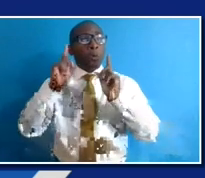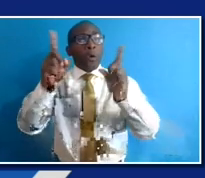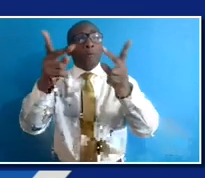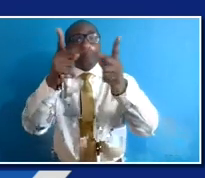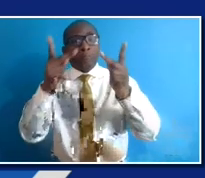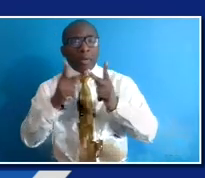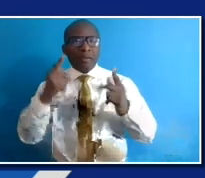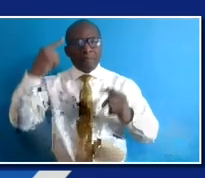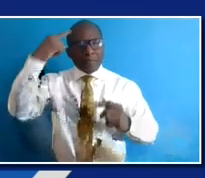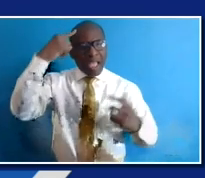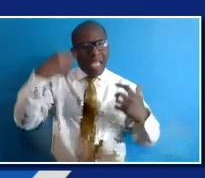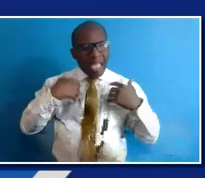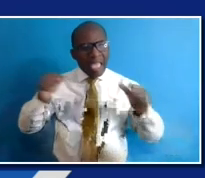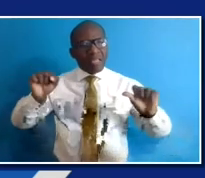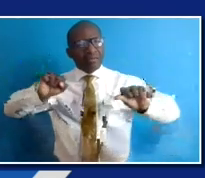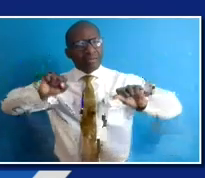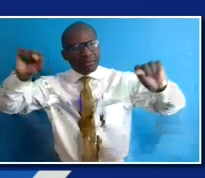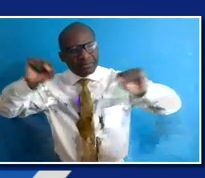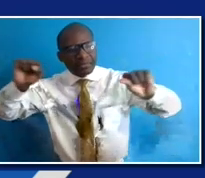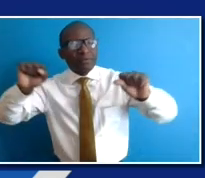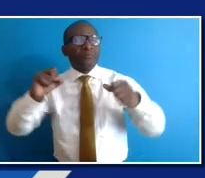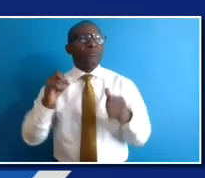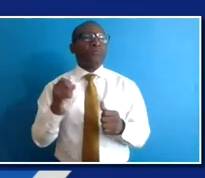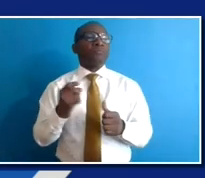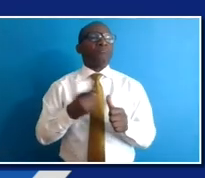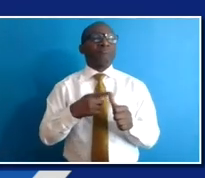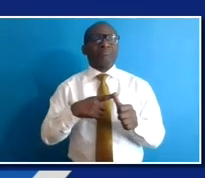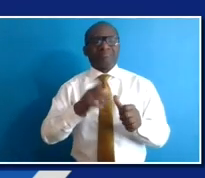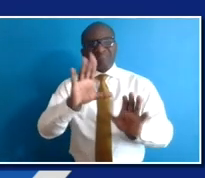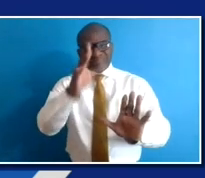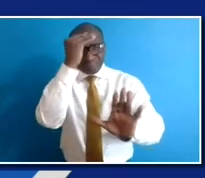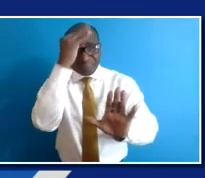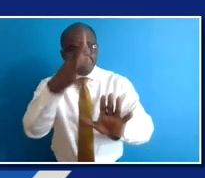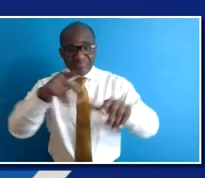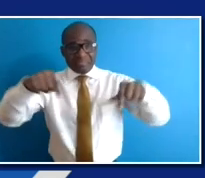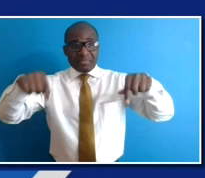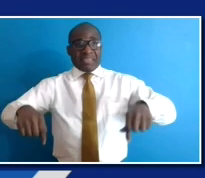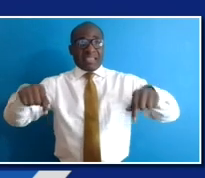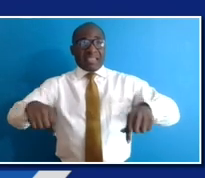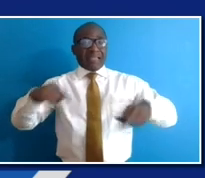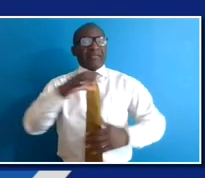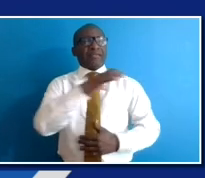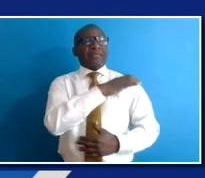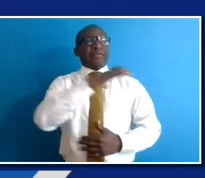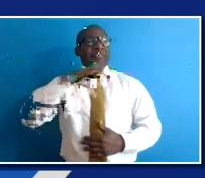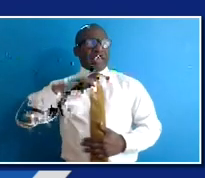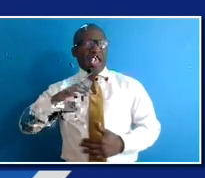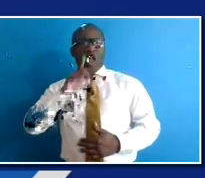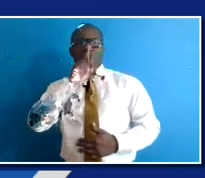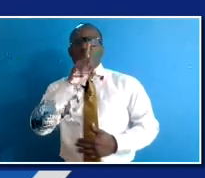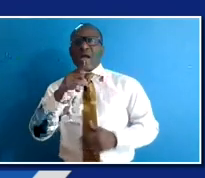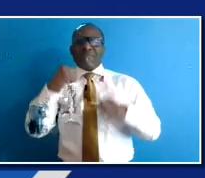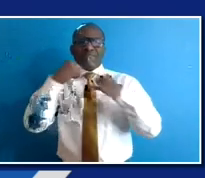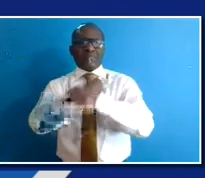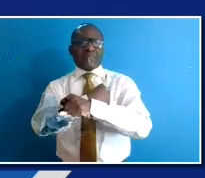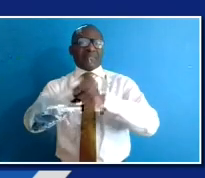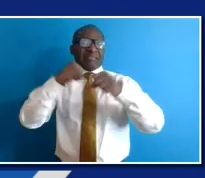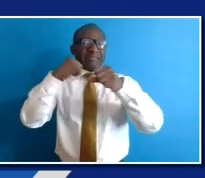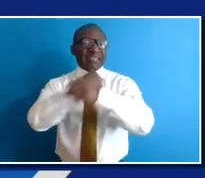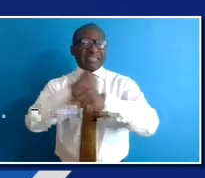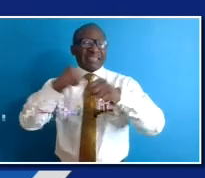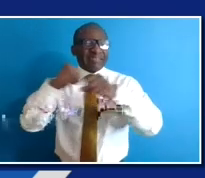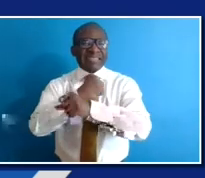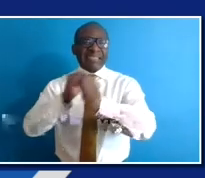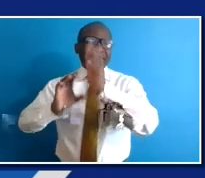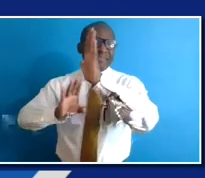like a wartime staff right now, and we've all risen to the occasion. And we will continue to do that because this is what the public needs right